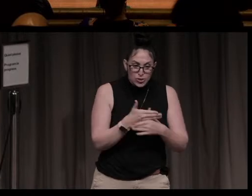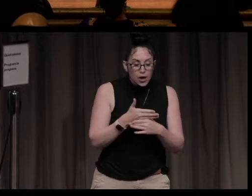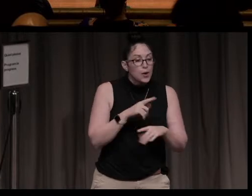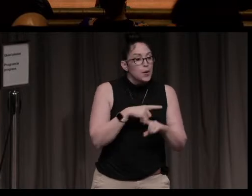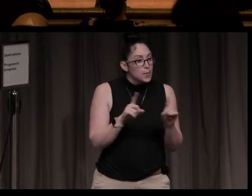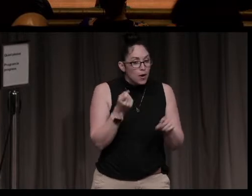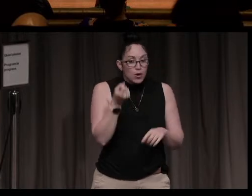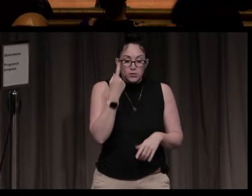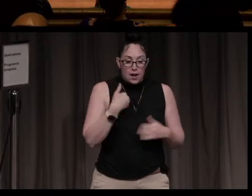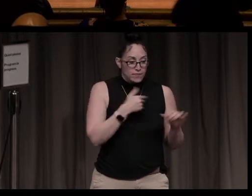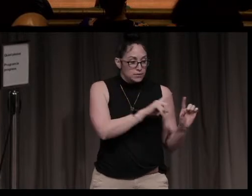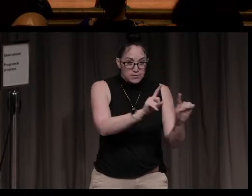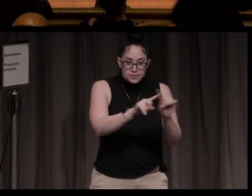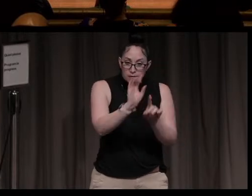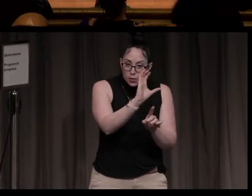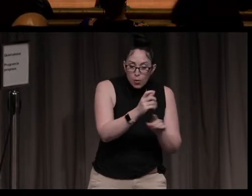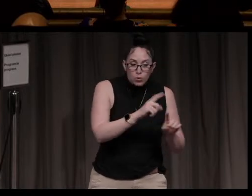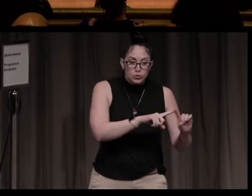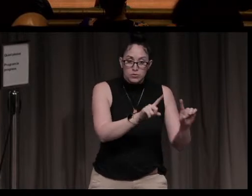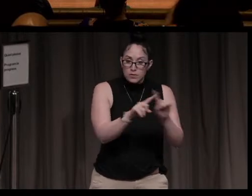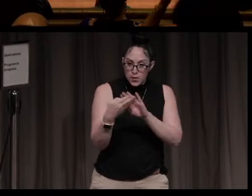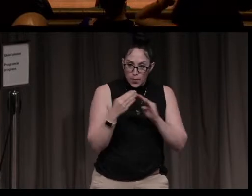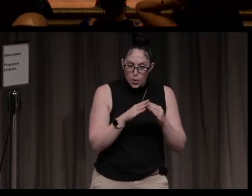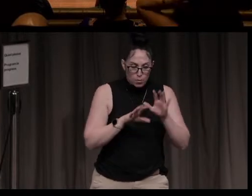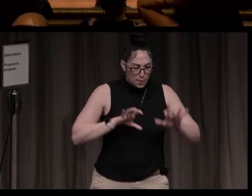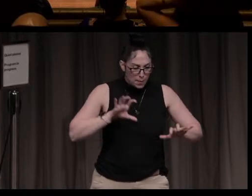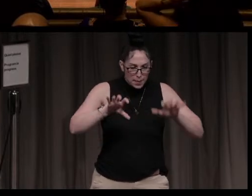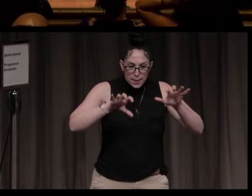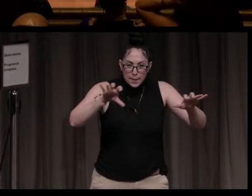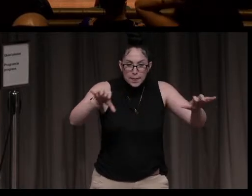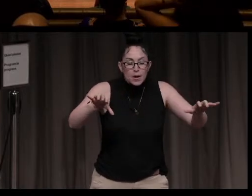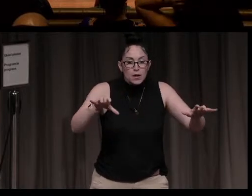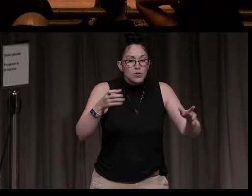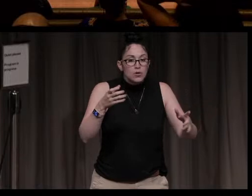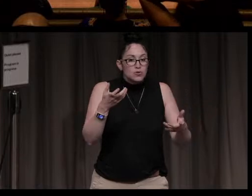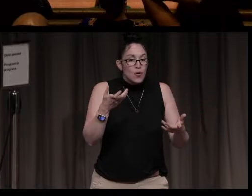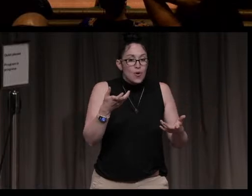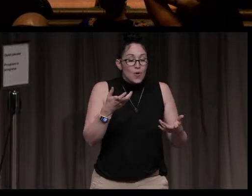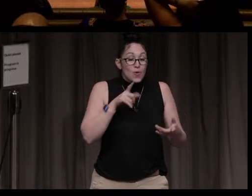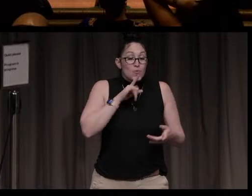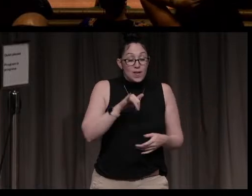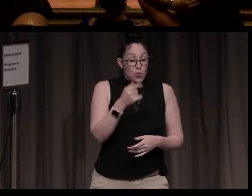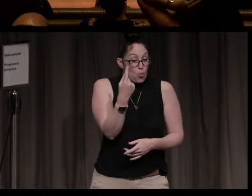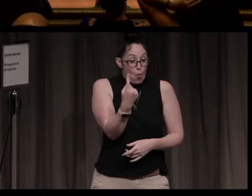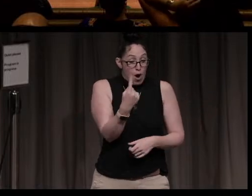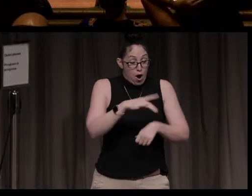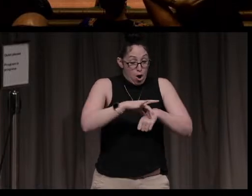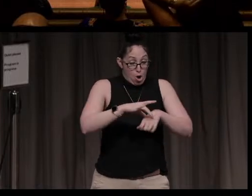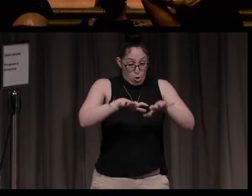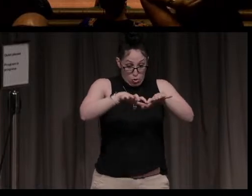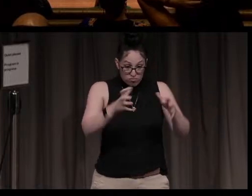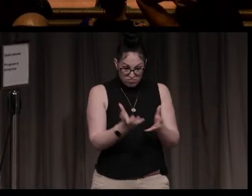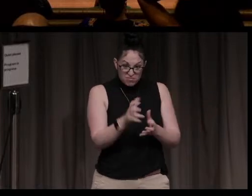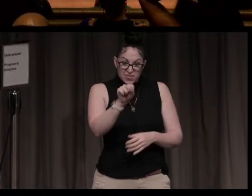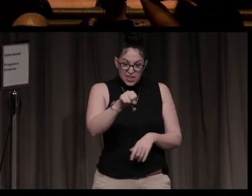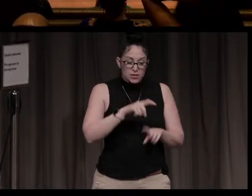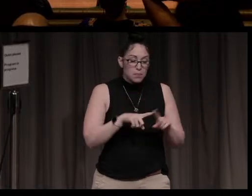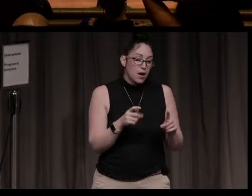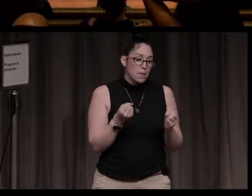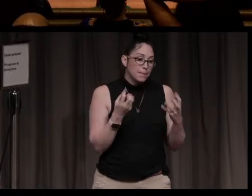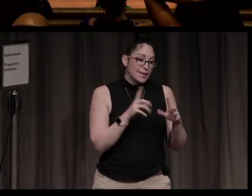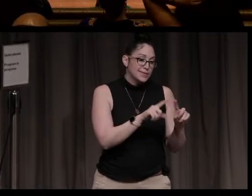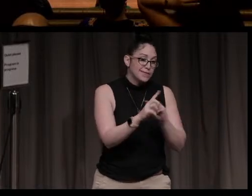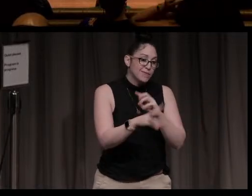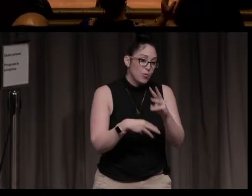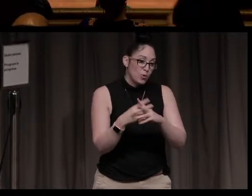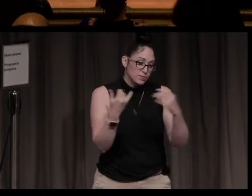with cultures and communities. So we have many worlds, but one planet. And I think that from coming from